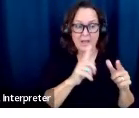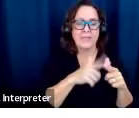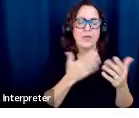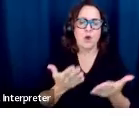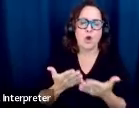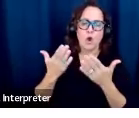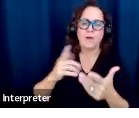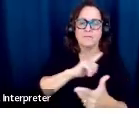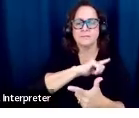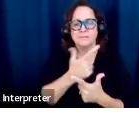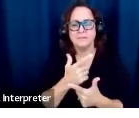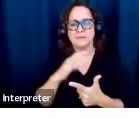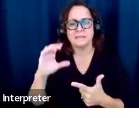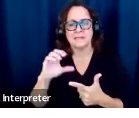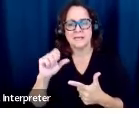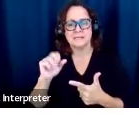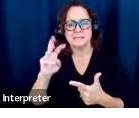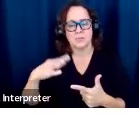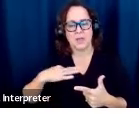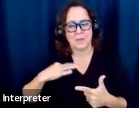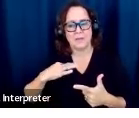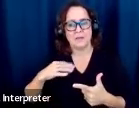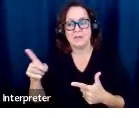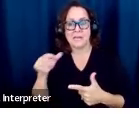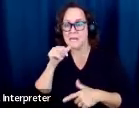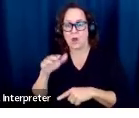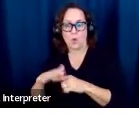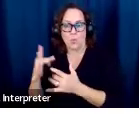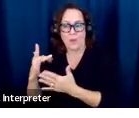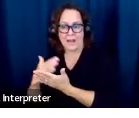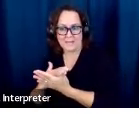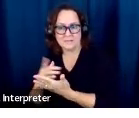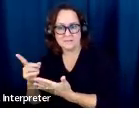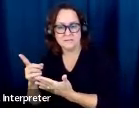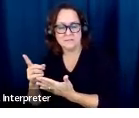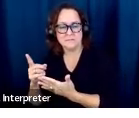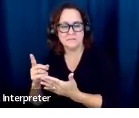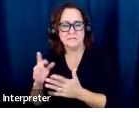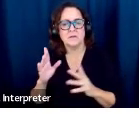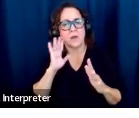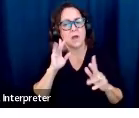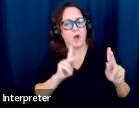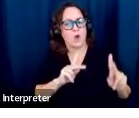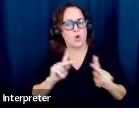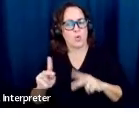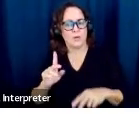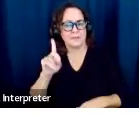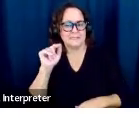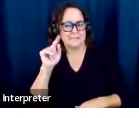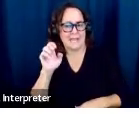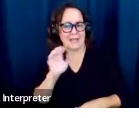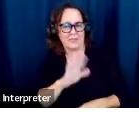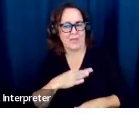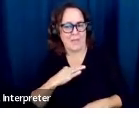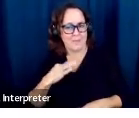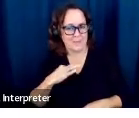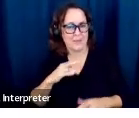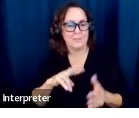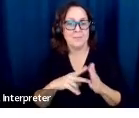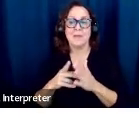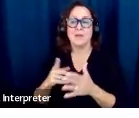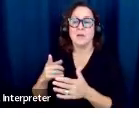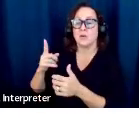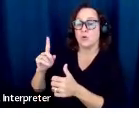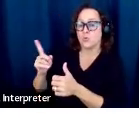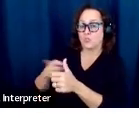CSW applicants who are not currently on the IDD waiting list according to the date of their CSW application. So once priority